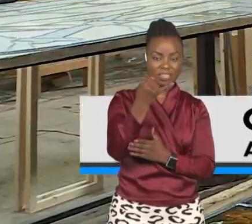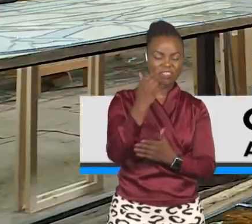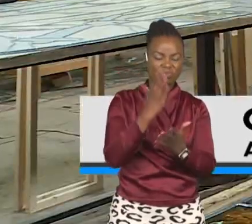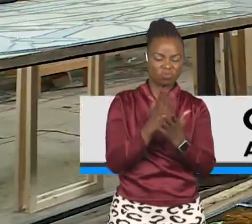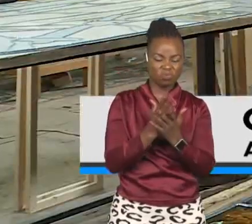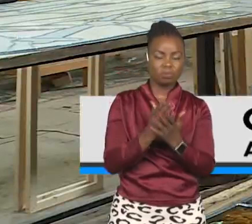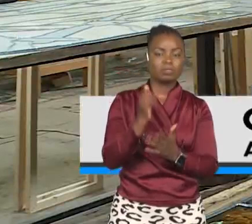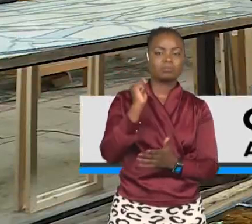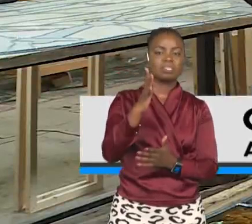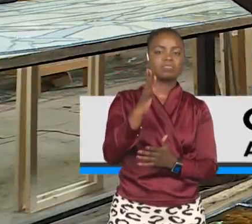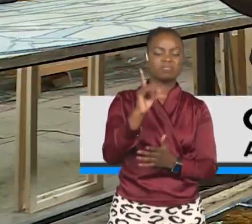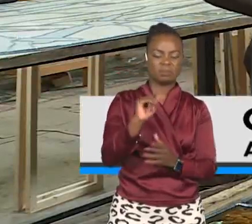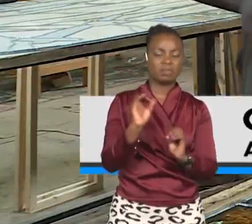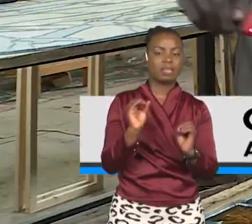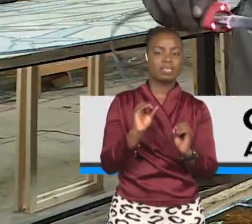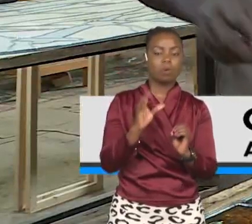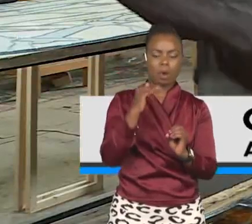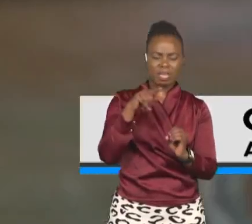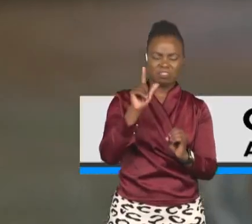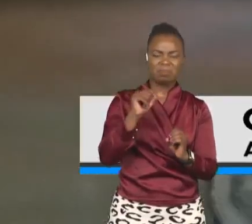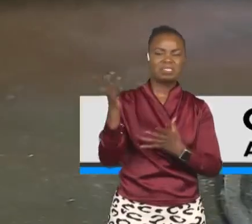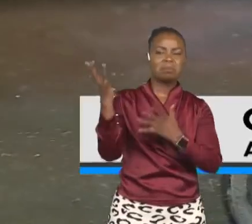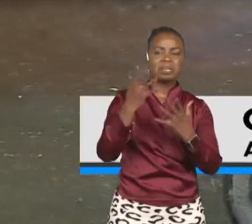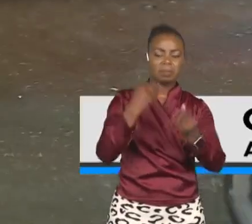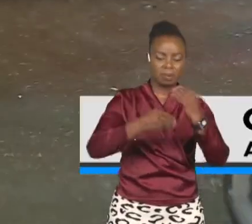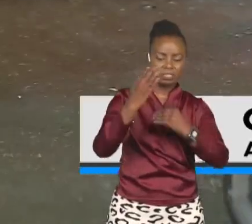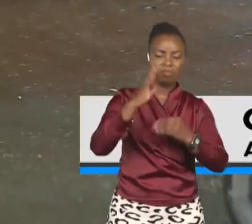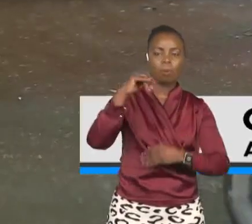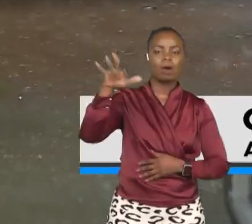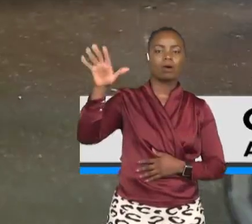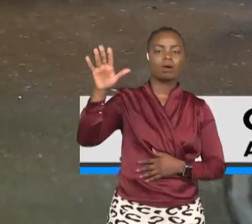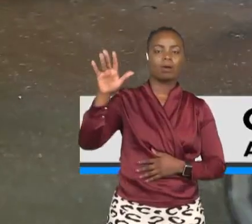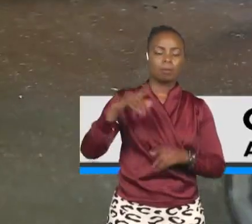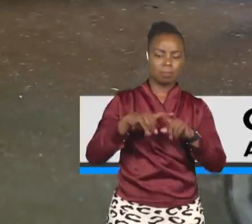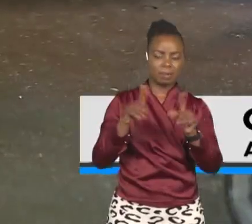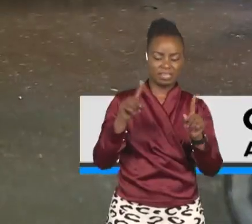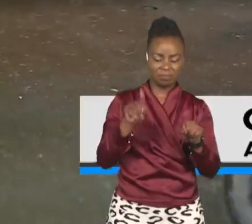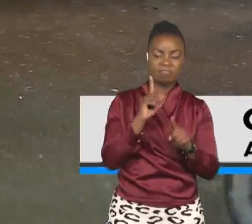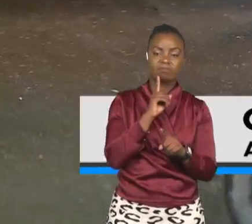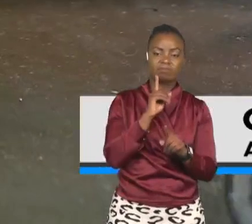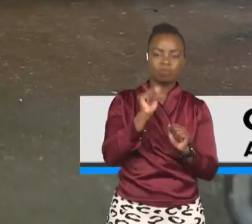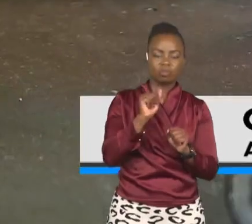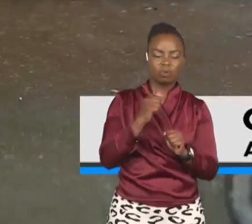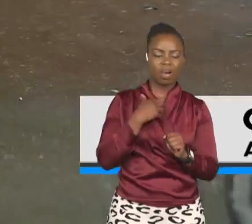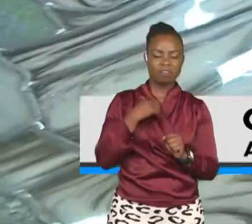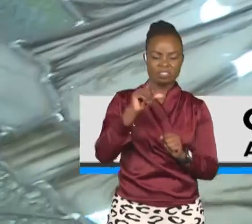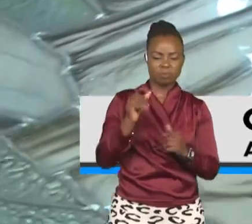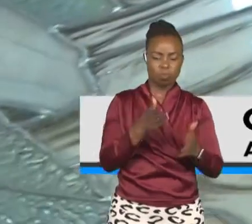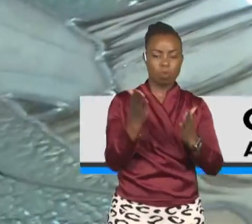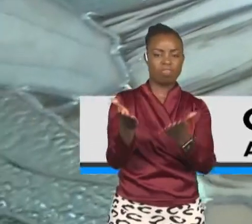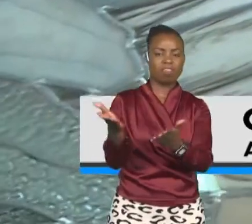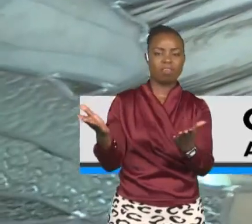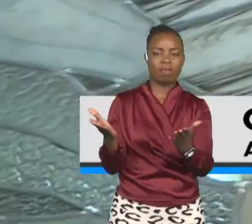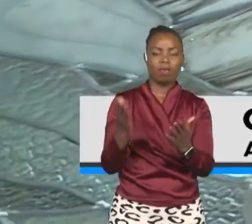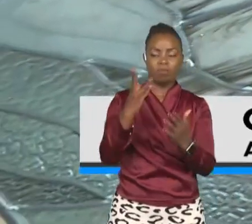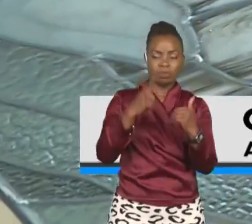hugely expensive, since he has to import some of the ingredients. However, he says there can be a cheaper way out. The